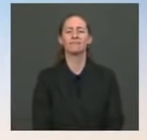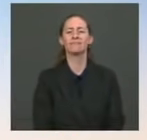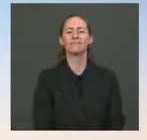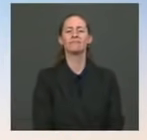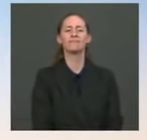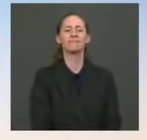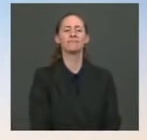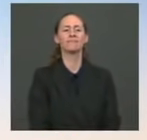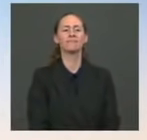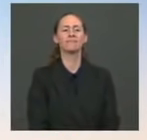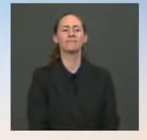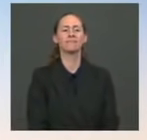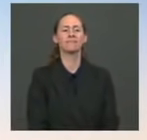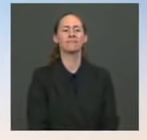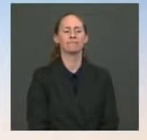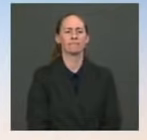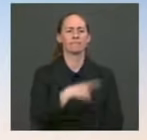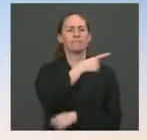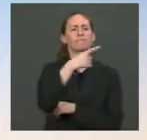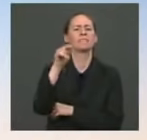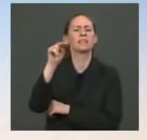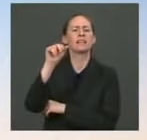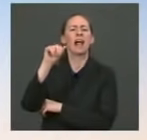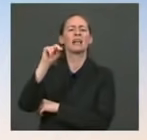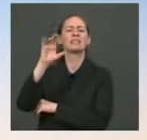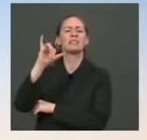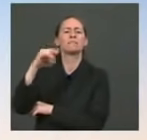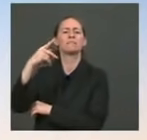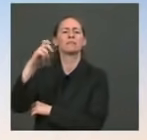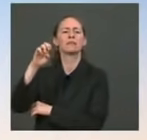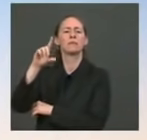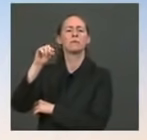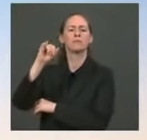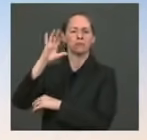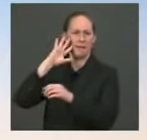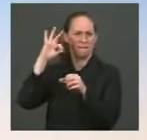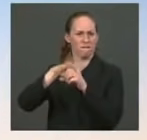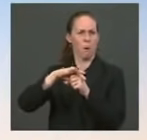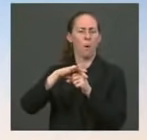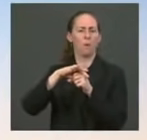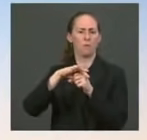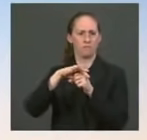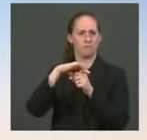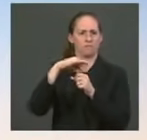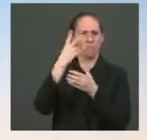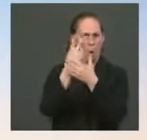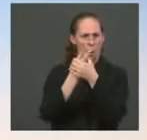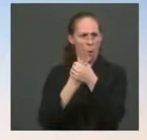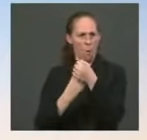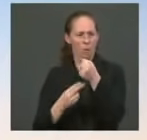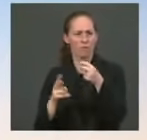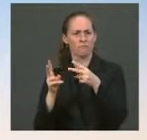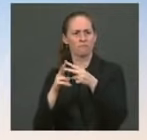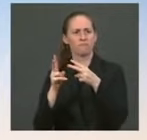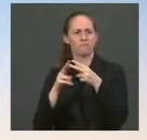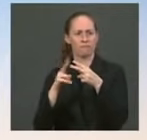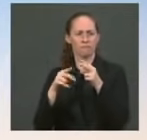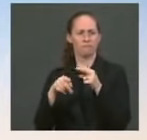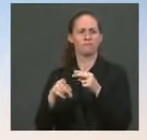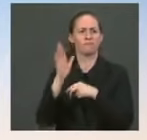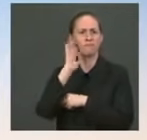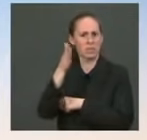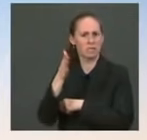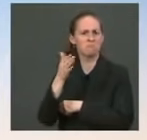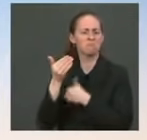said, as we've noted, that there's going to be a vote. They hope to pass both the bipartisan infrastructure bill and the social safety net multi-trillion-dollar bill, with details still to be ironed